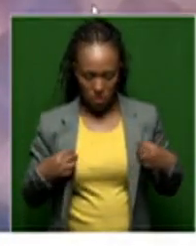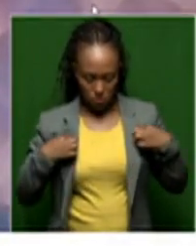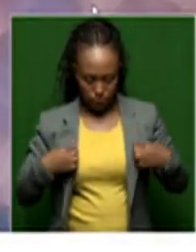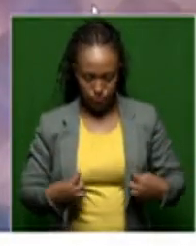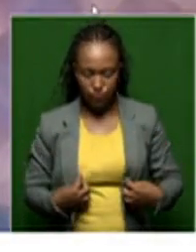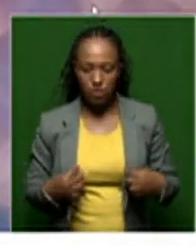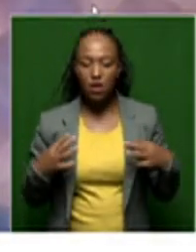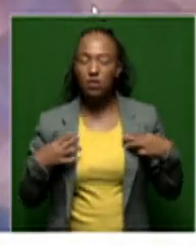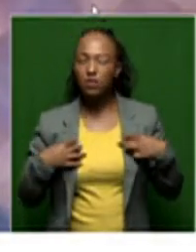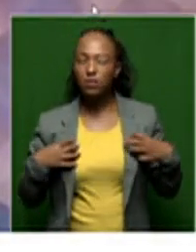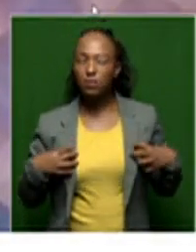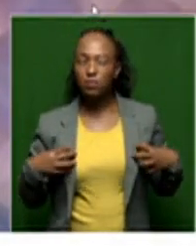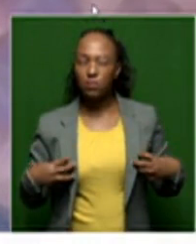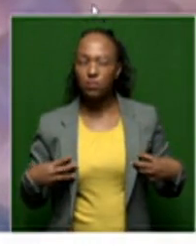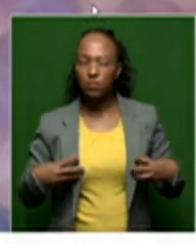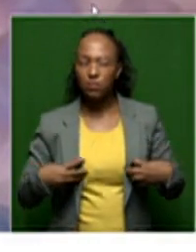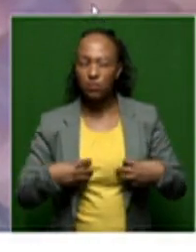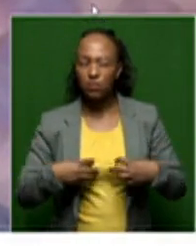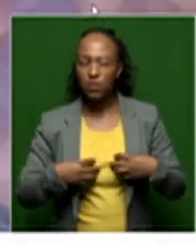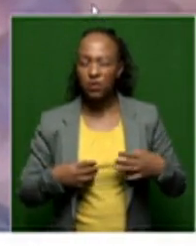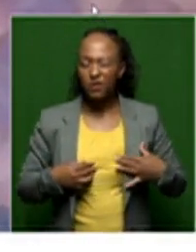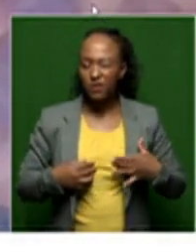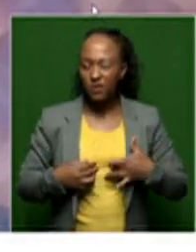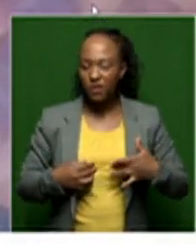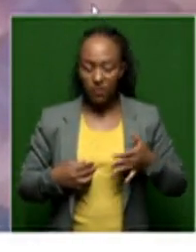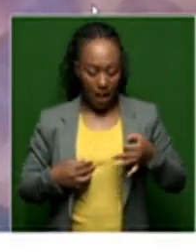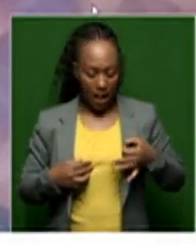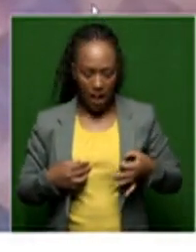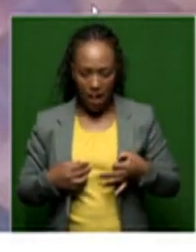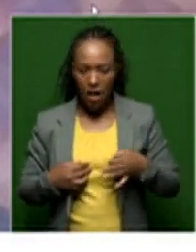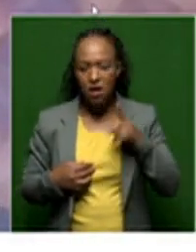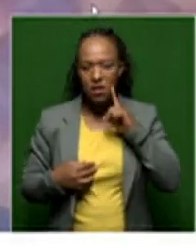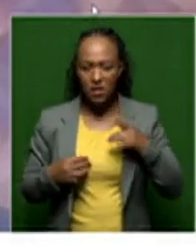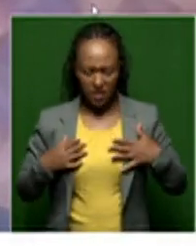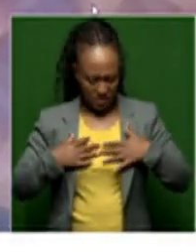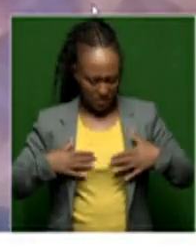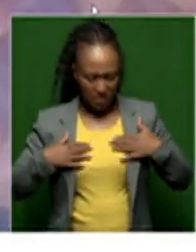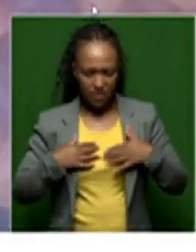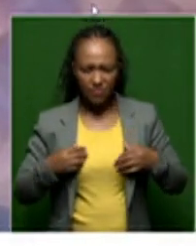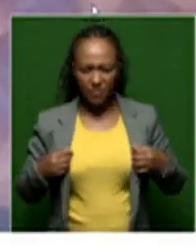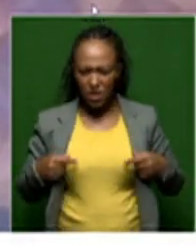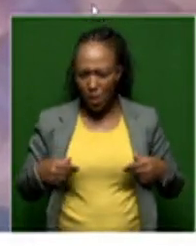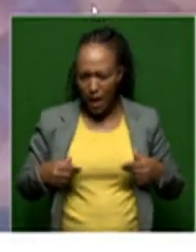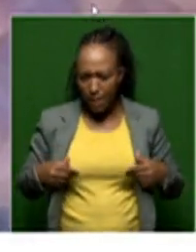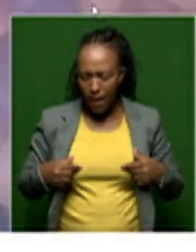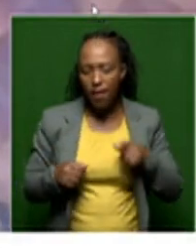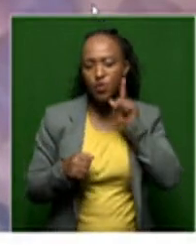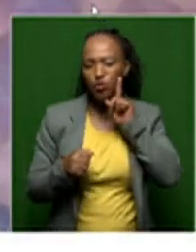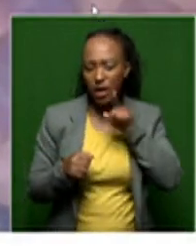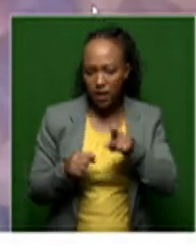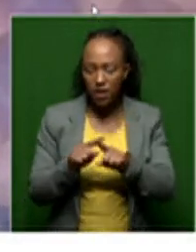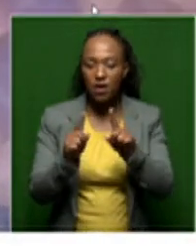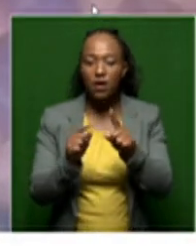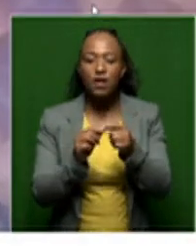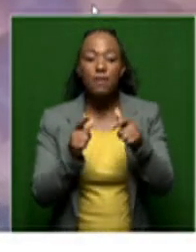collarbone, and examining your breast, looking for lumps, looking for skin changes, looking at your nipples, seeing if there's any changes there. And I think